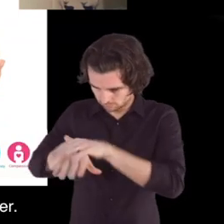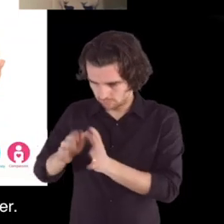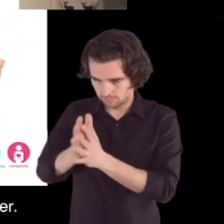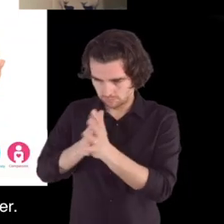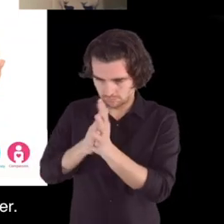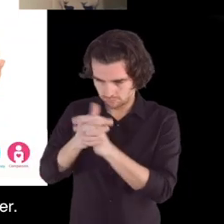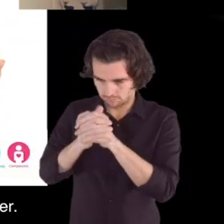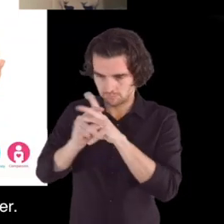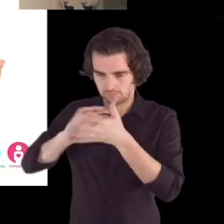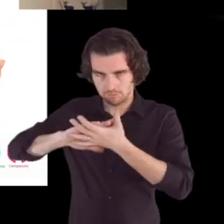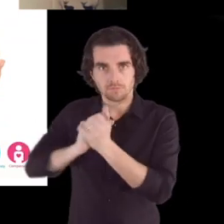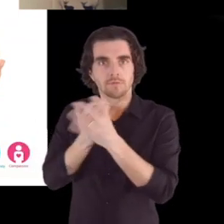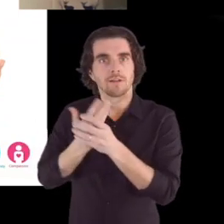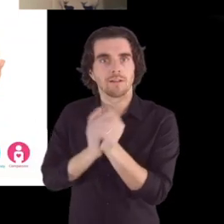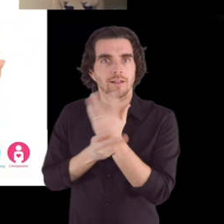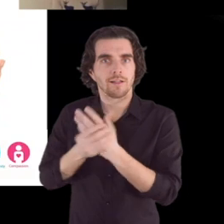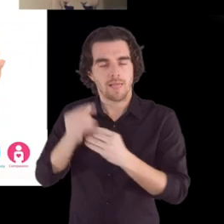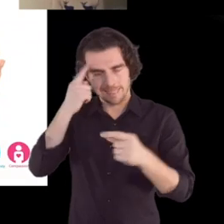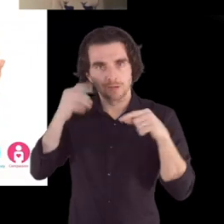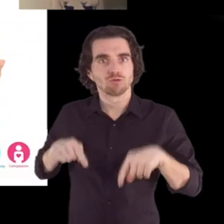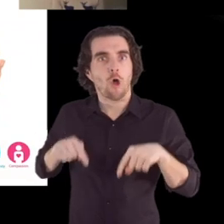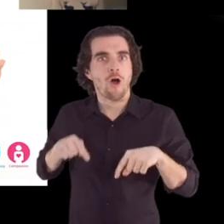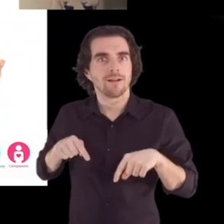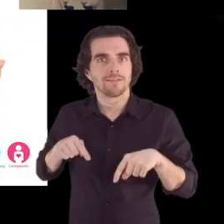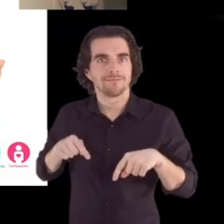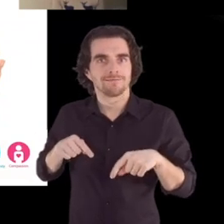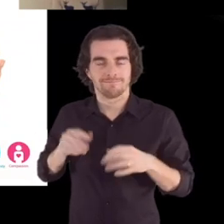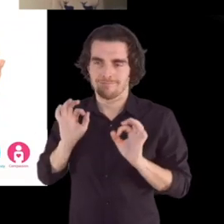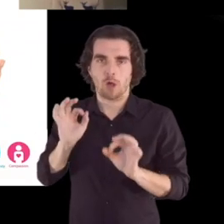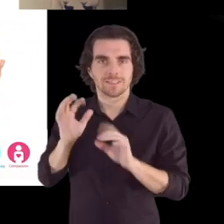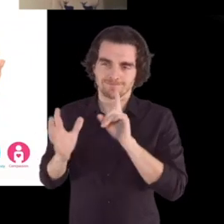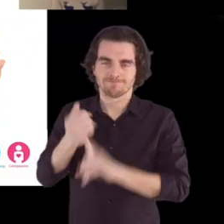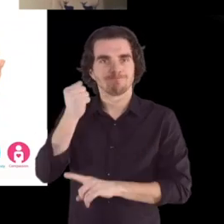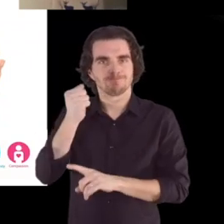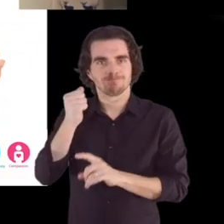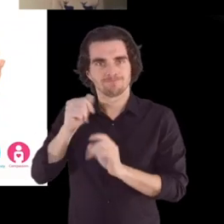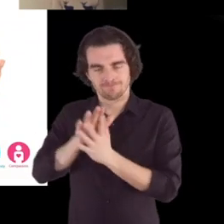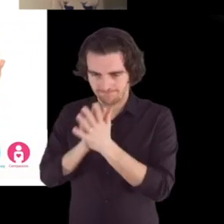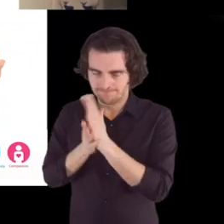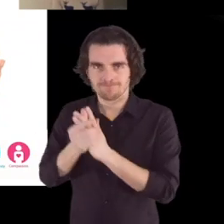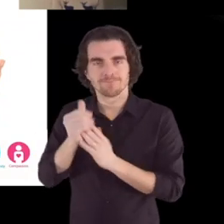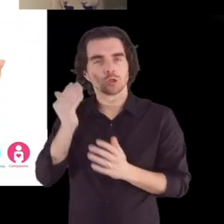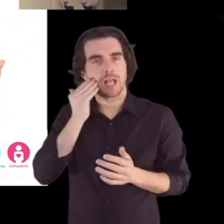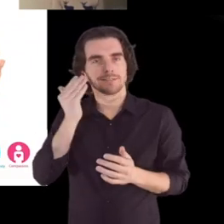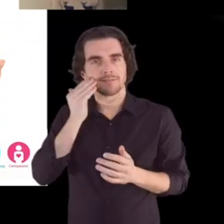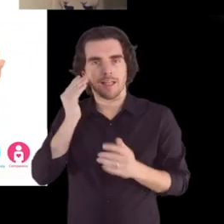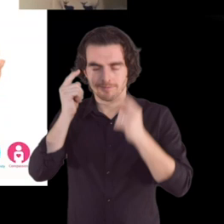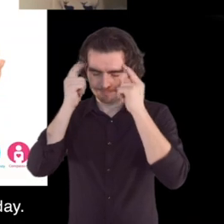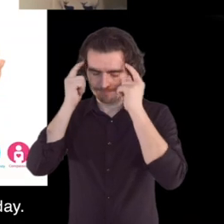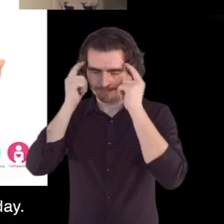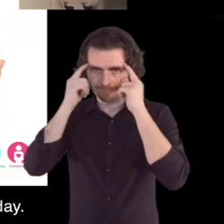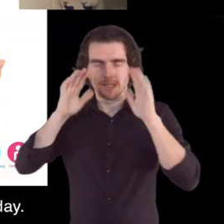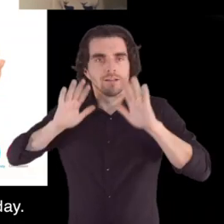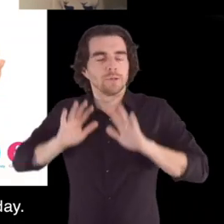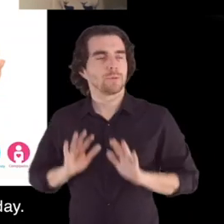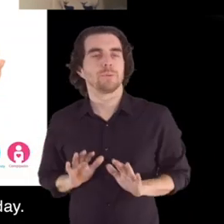rubbing them together. Washing our hands is something we're all doing more and more of at the moment. So it's that perfect opportunity to try and build that